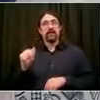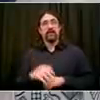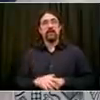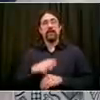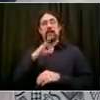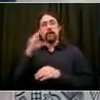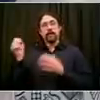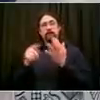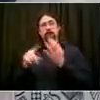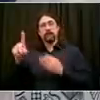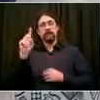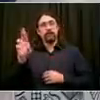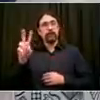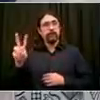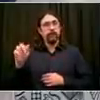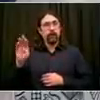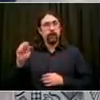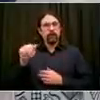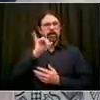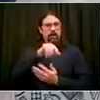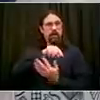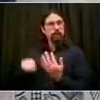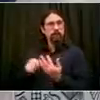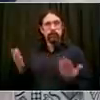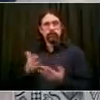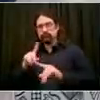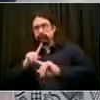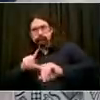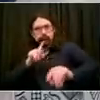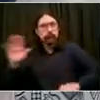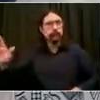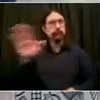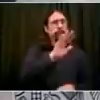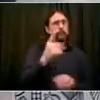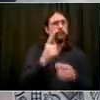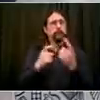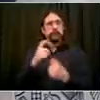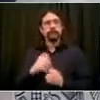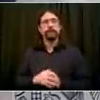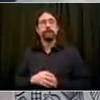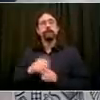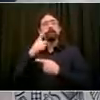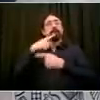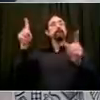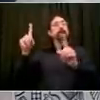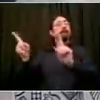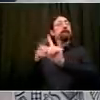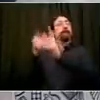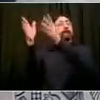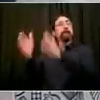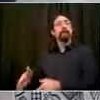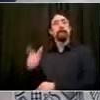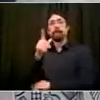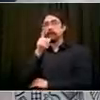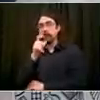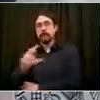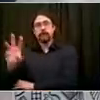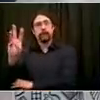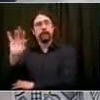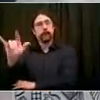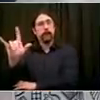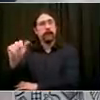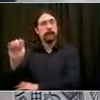Good morning, Mr. Mayor and everyone on the call. You spoke repeatedly this morning about new tough standards and more stringent rules that